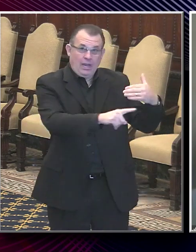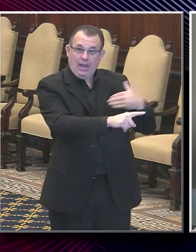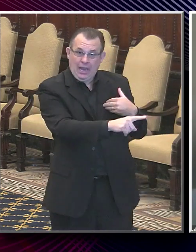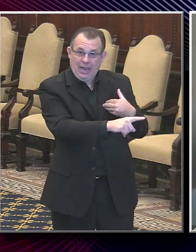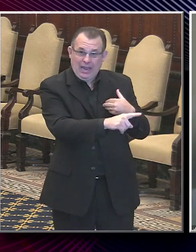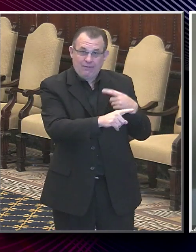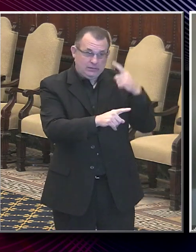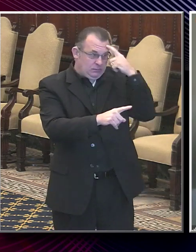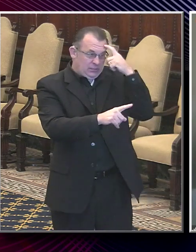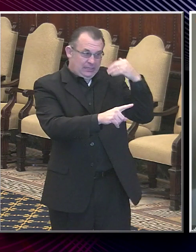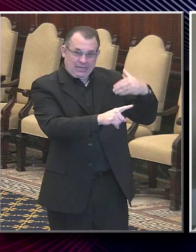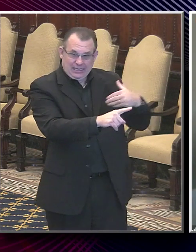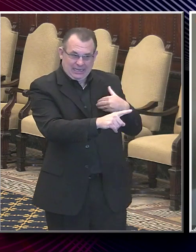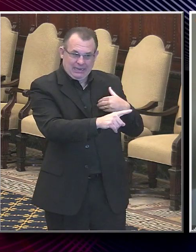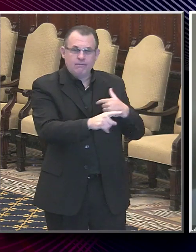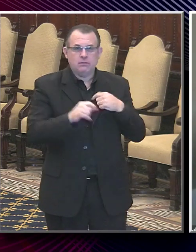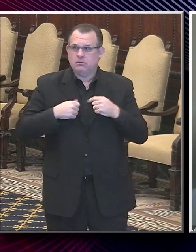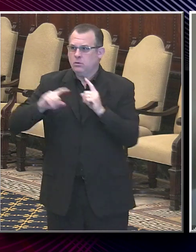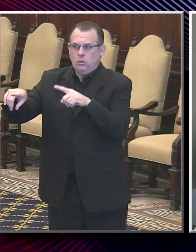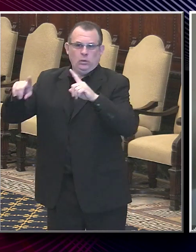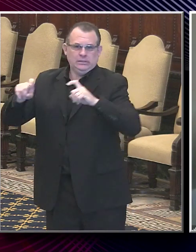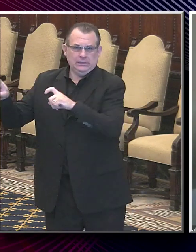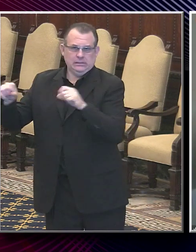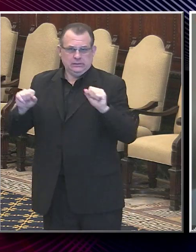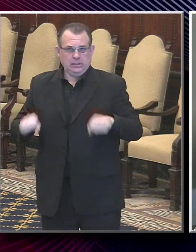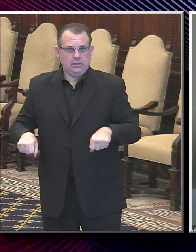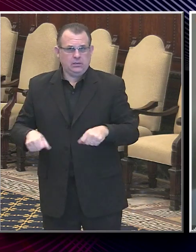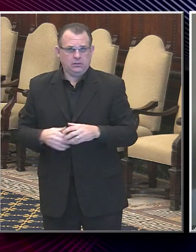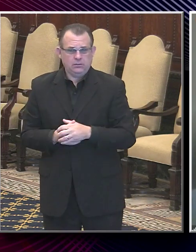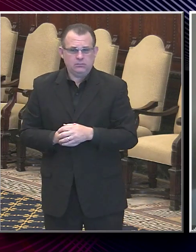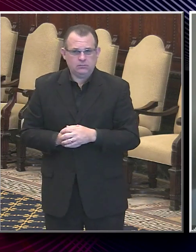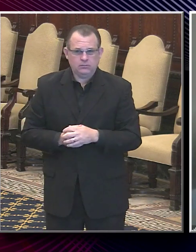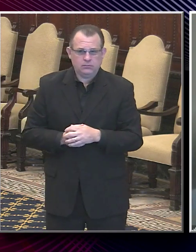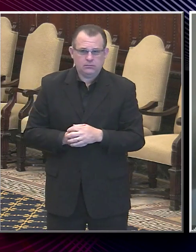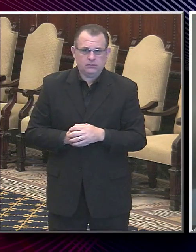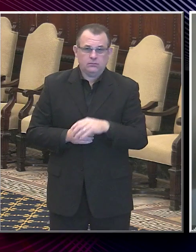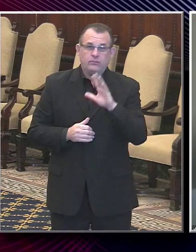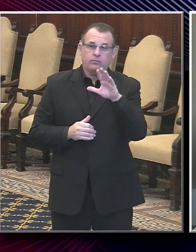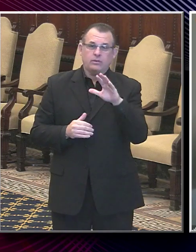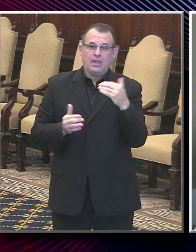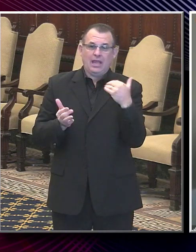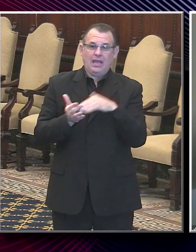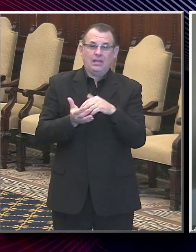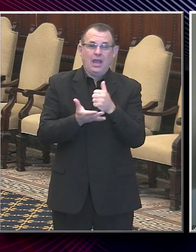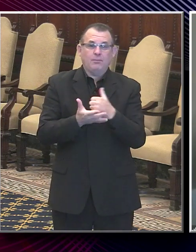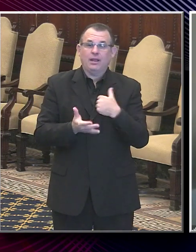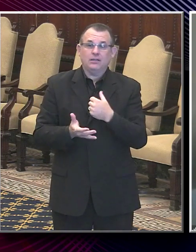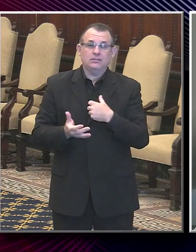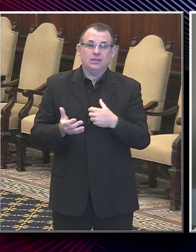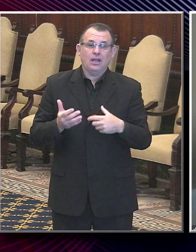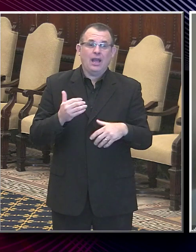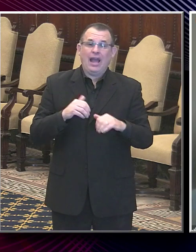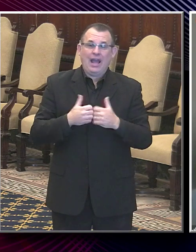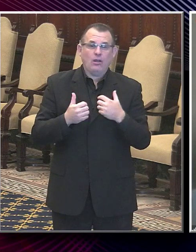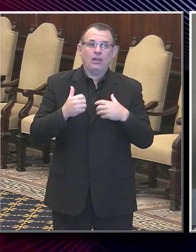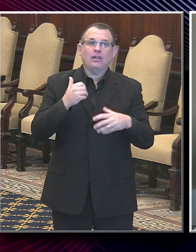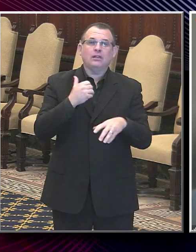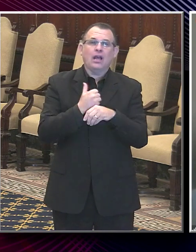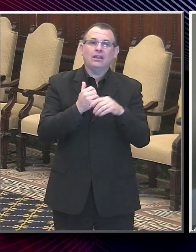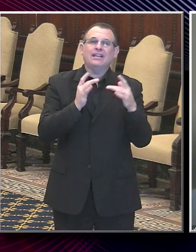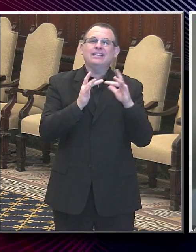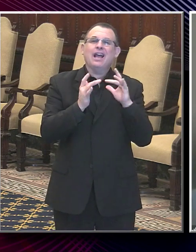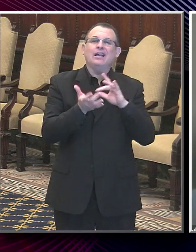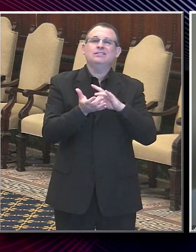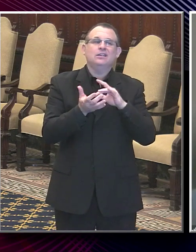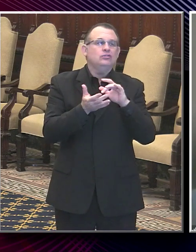up additional cases that we're missing now. It might help us as we expand our contact tracing. It's part of our general relaxation of criteria